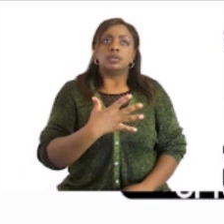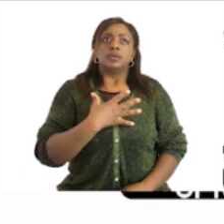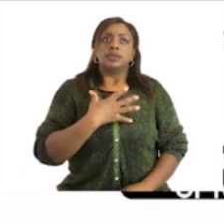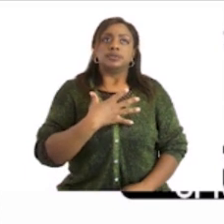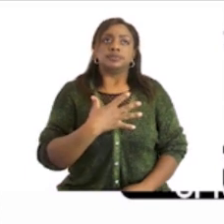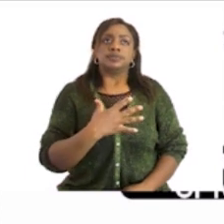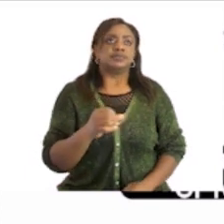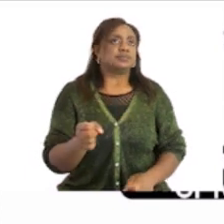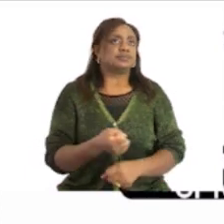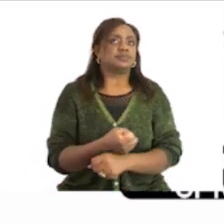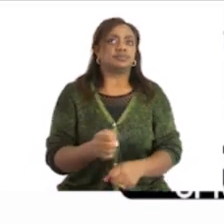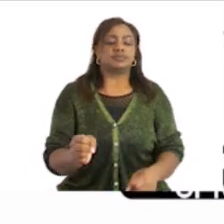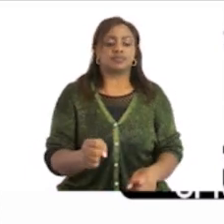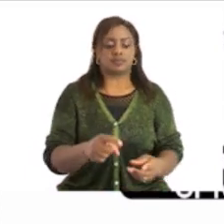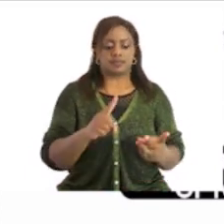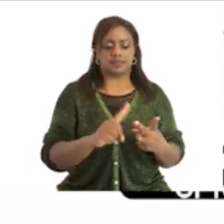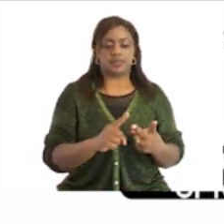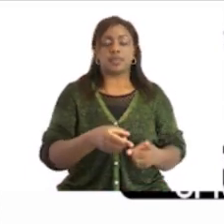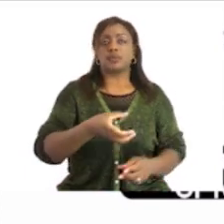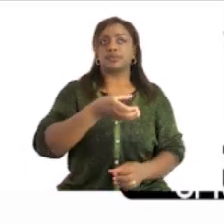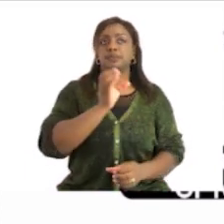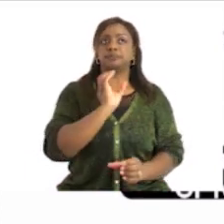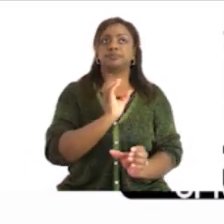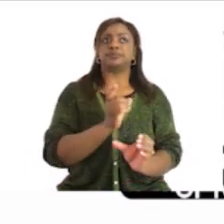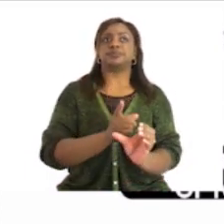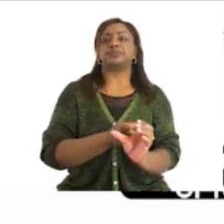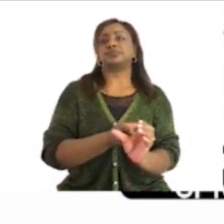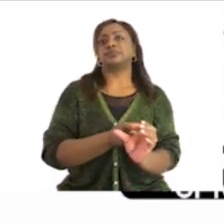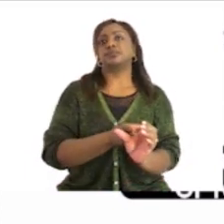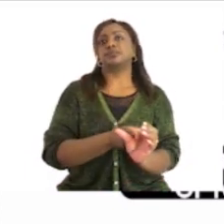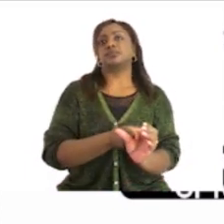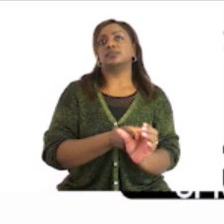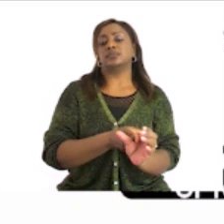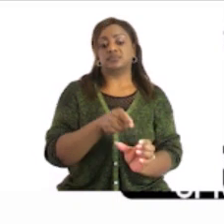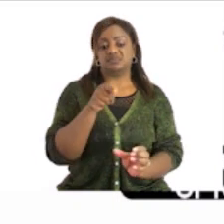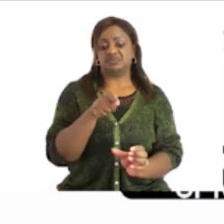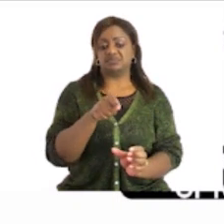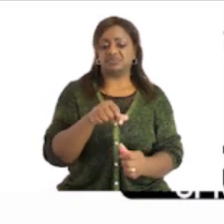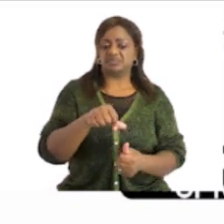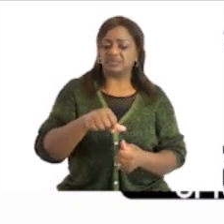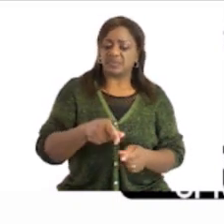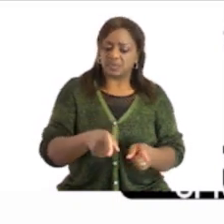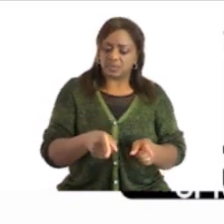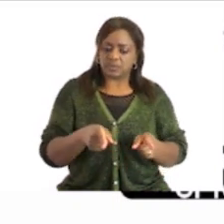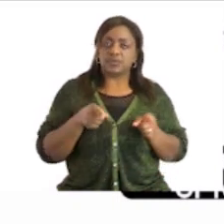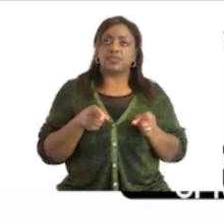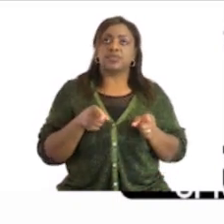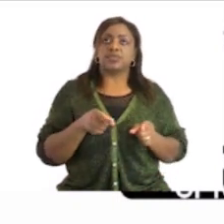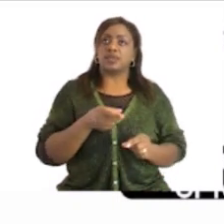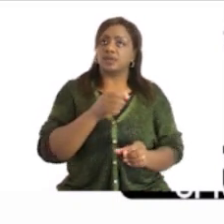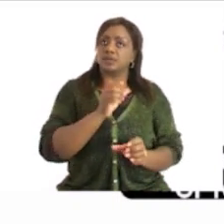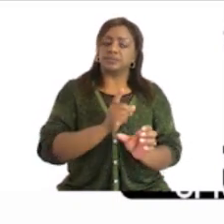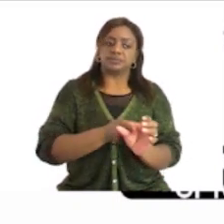second thing is drinking alcohol. So not only can the drinking of alcohol affect your health, but also that of your